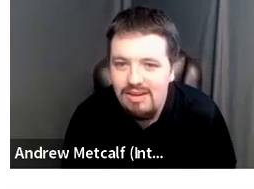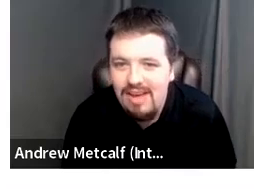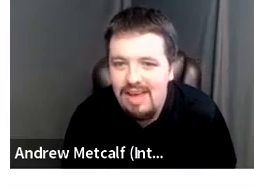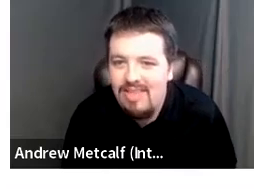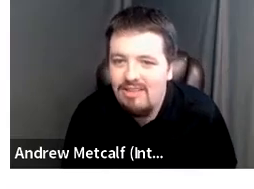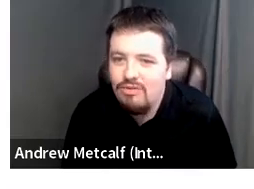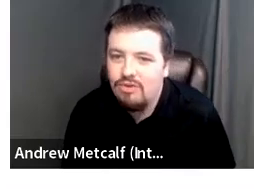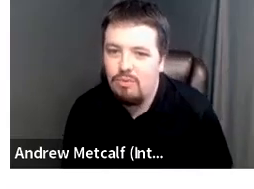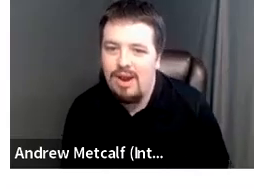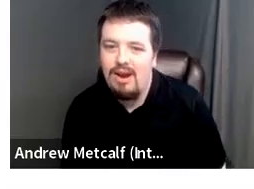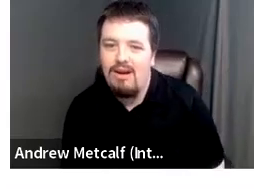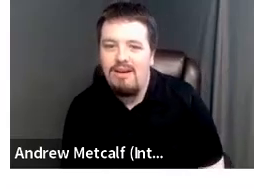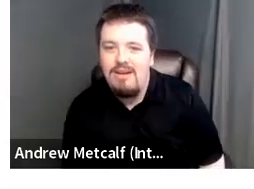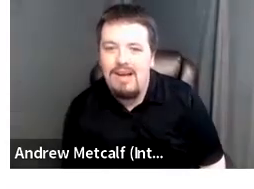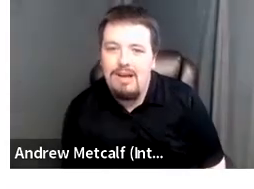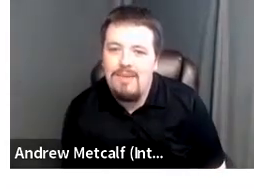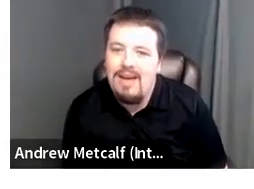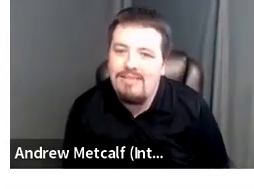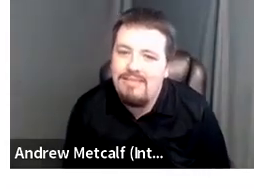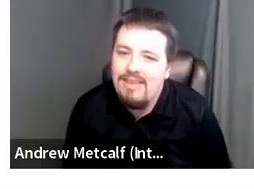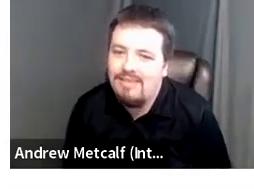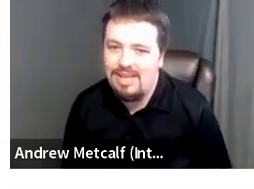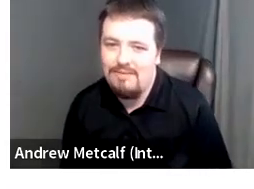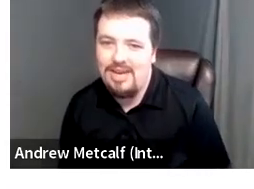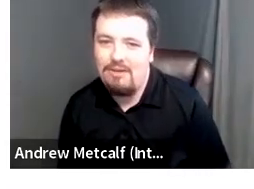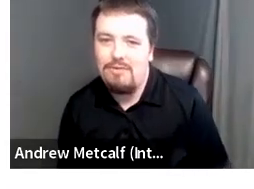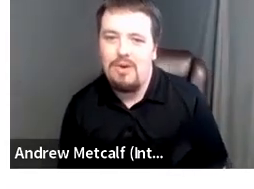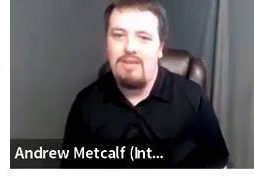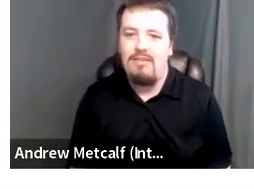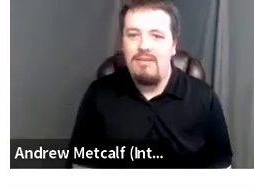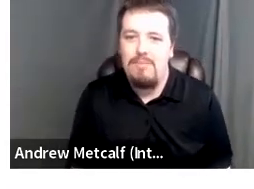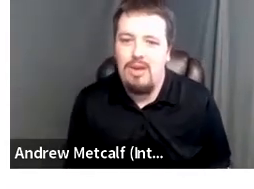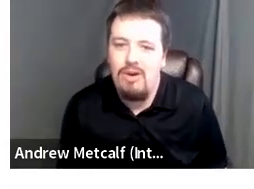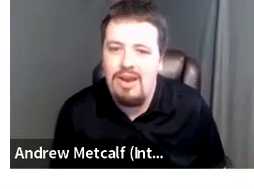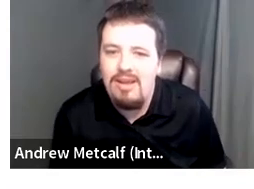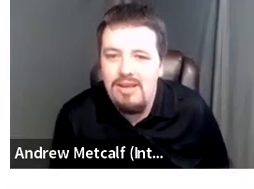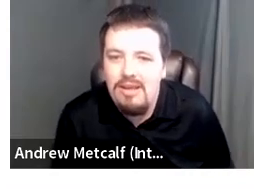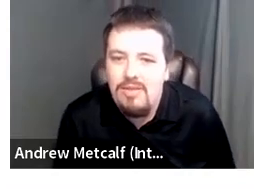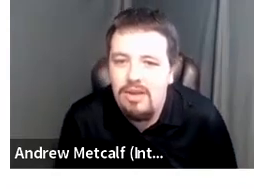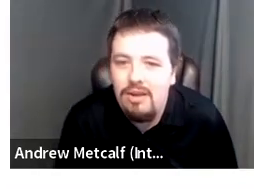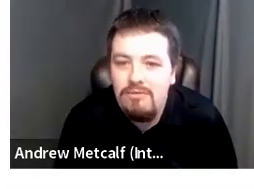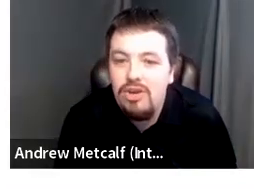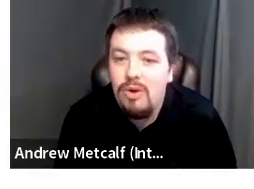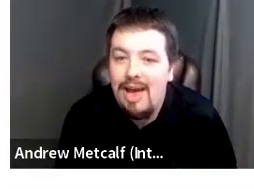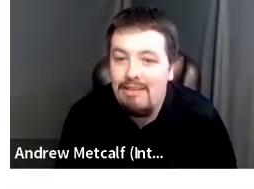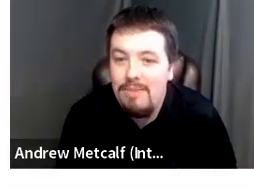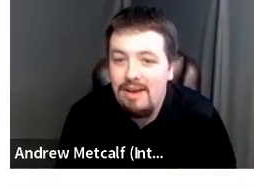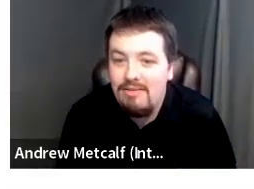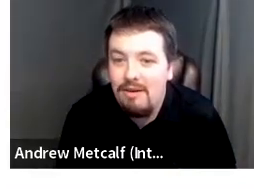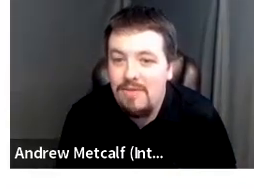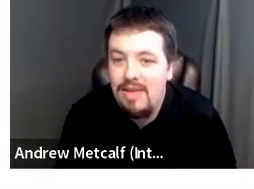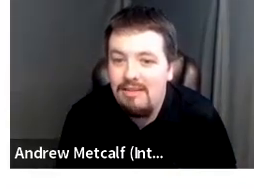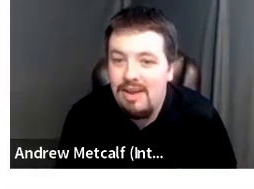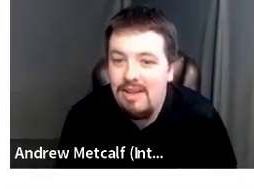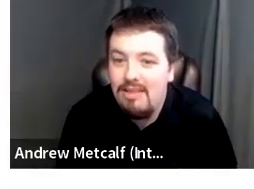struggle. And that's sort of where a sensitivity and a focus can be on the visual